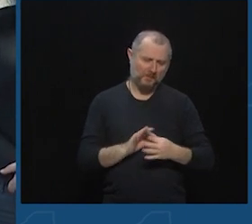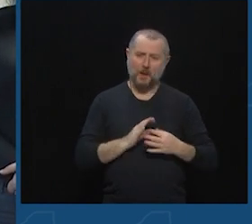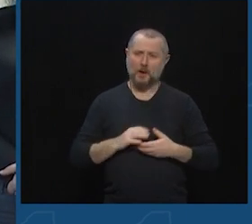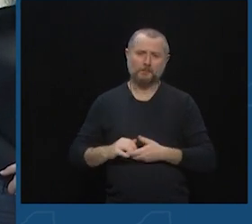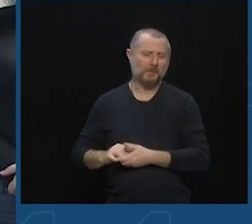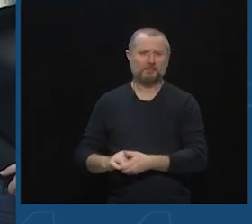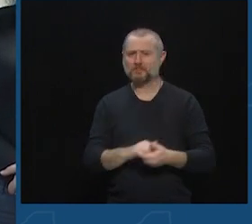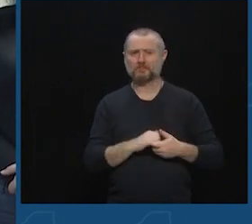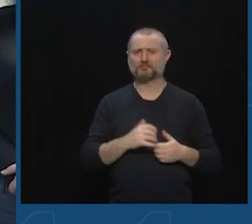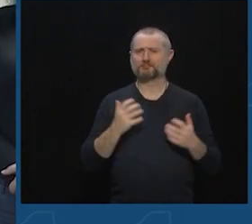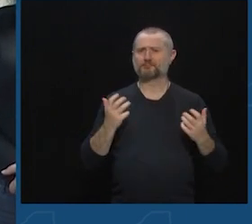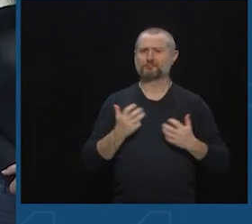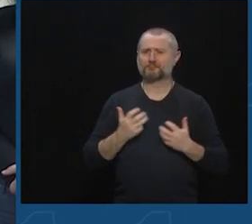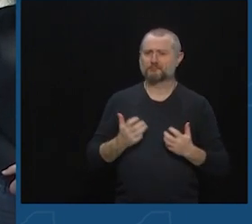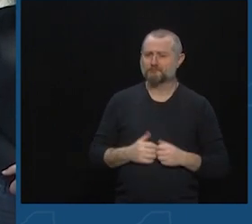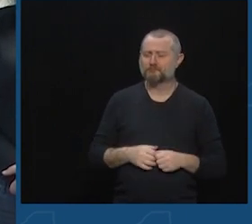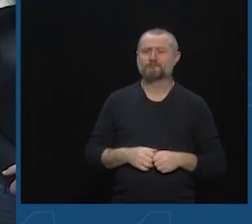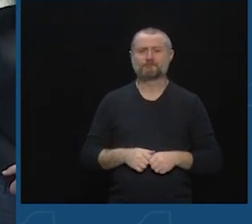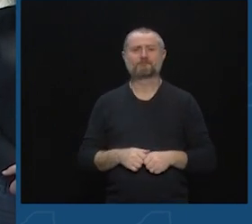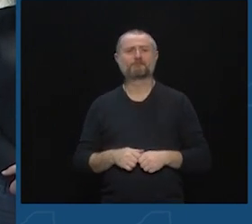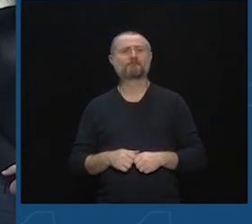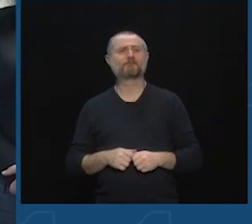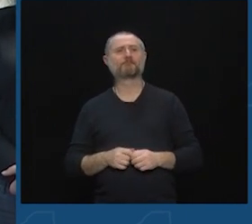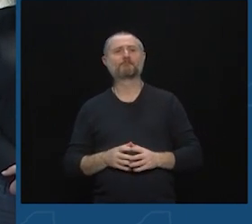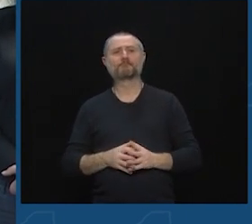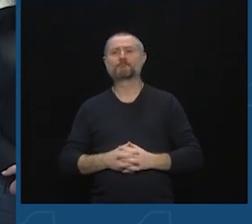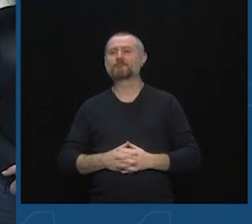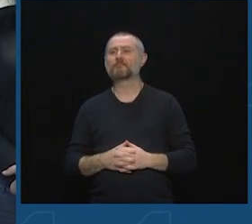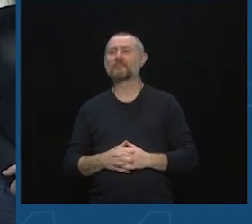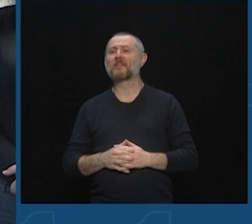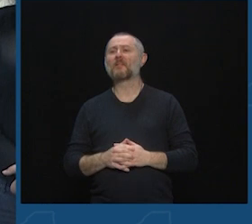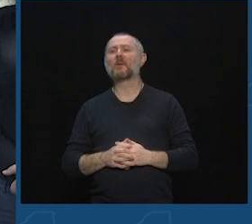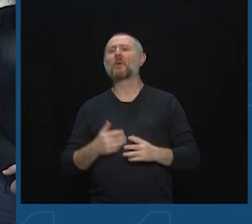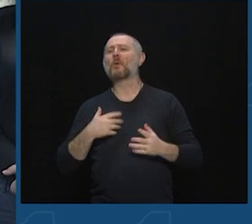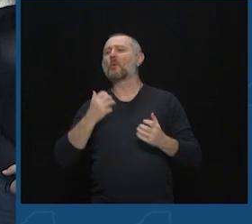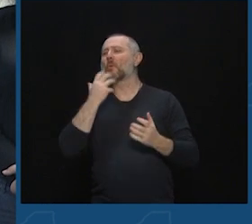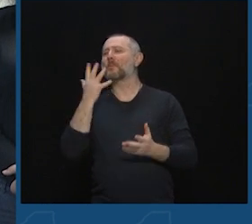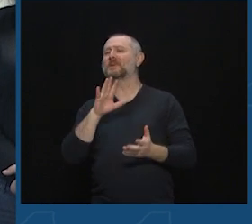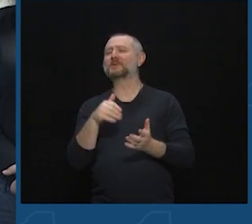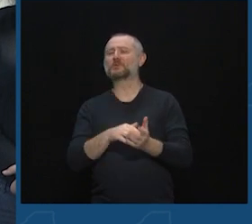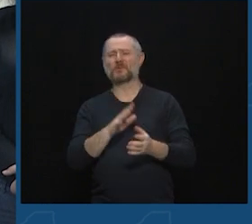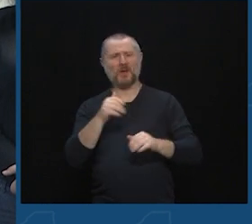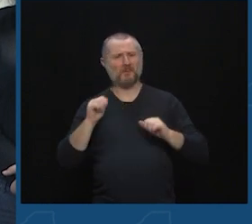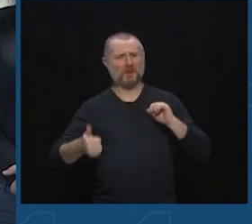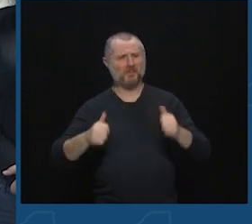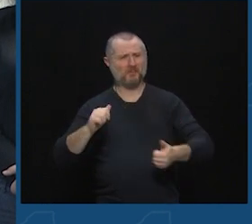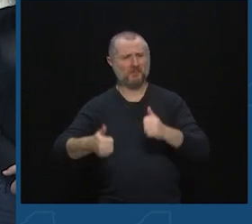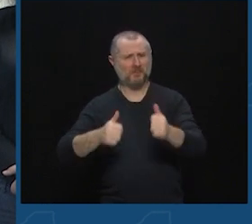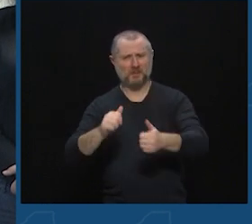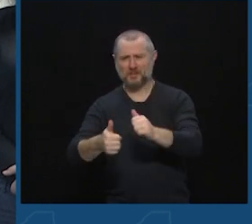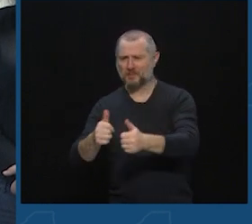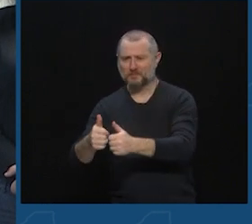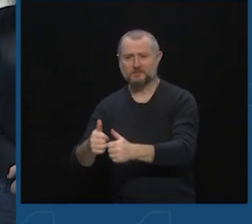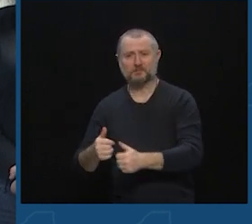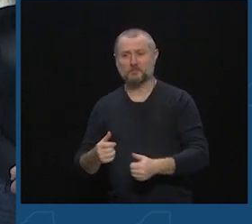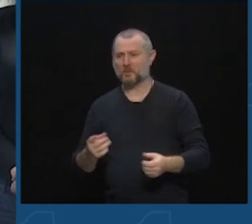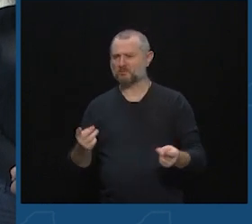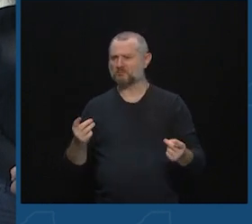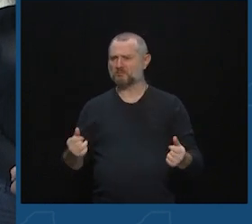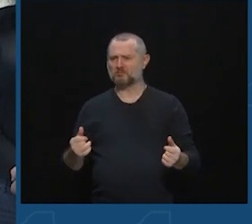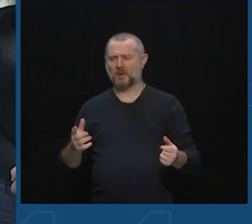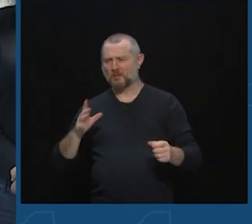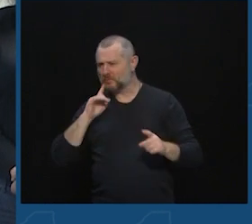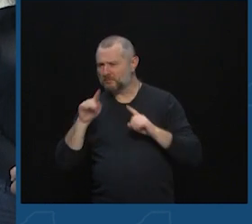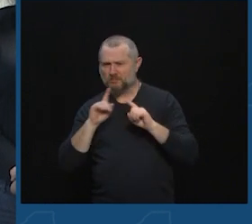all back and running, between the multiple warming shelters that were set up in a matter of very quick